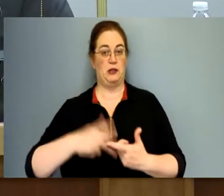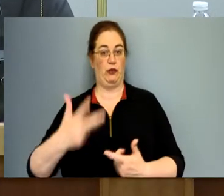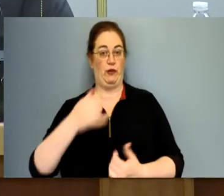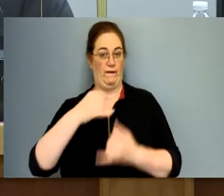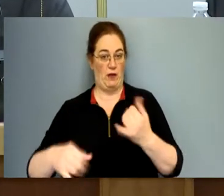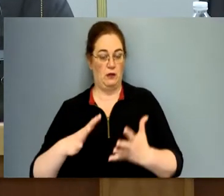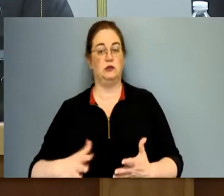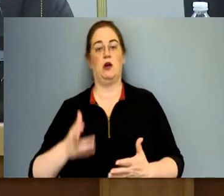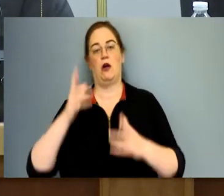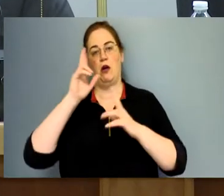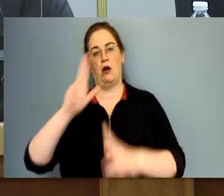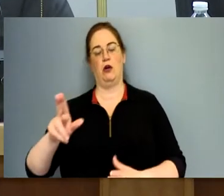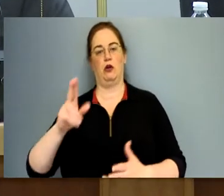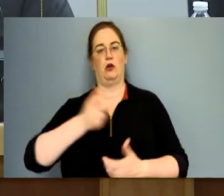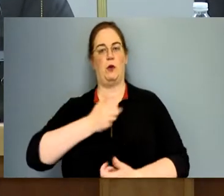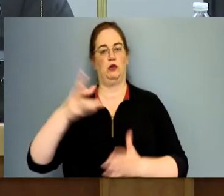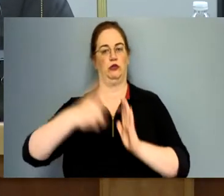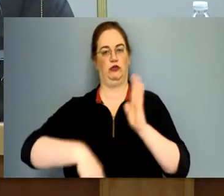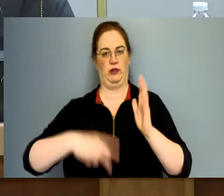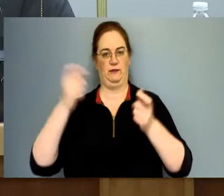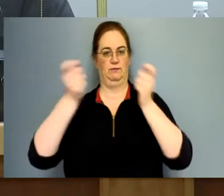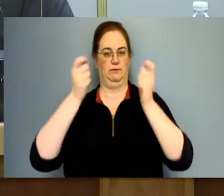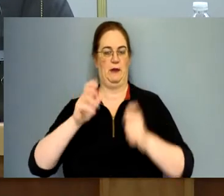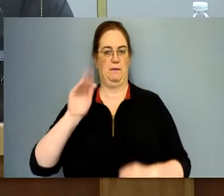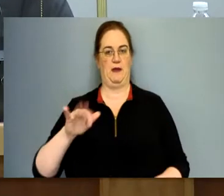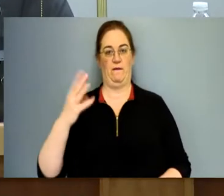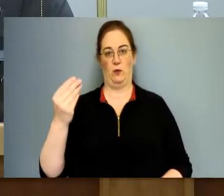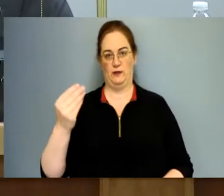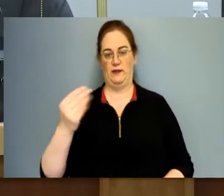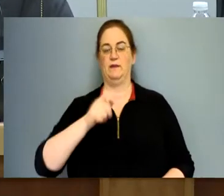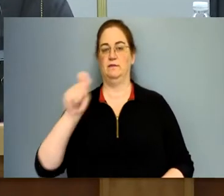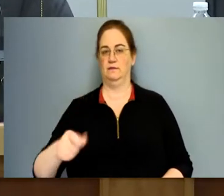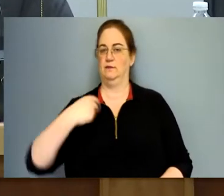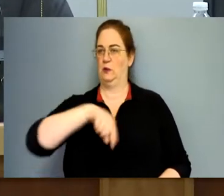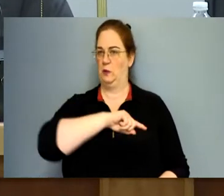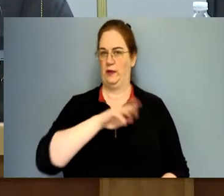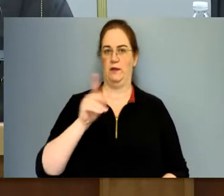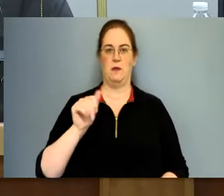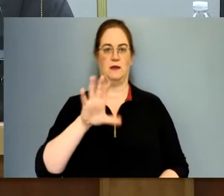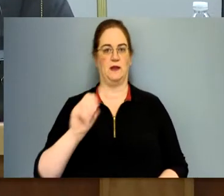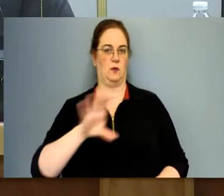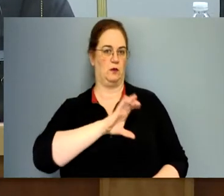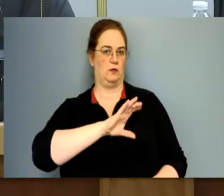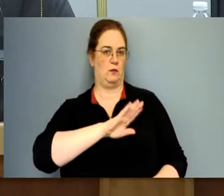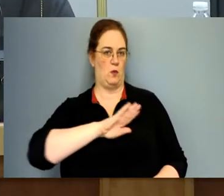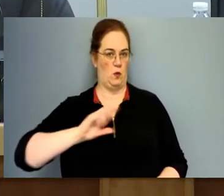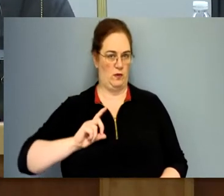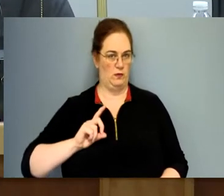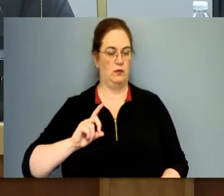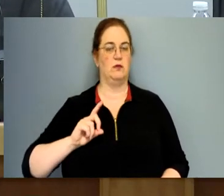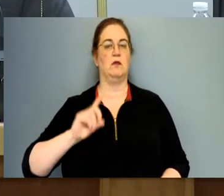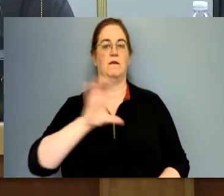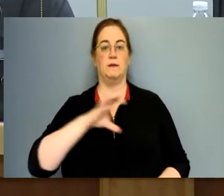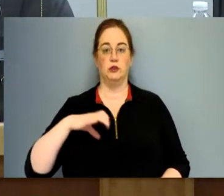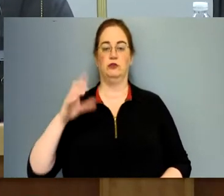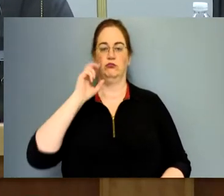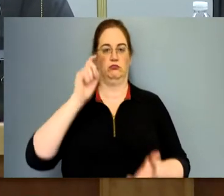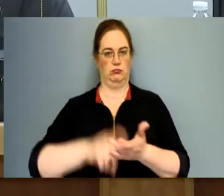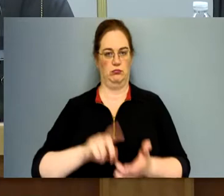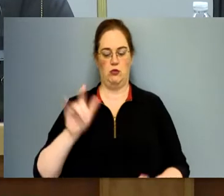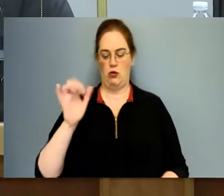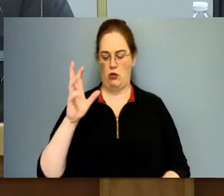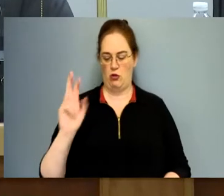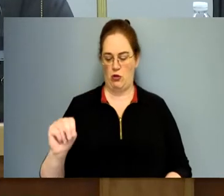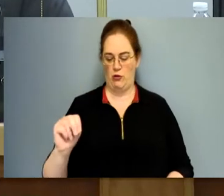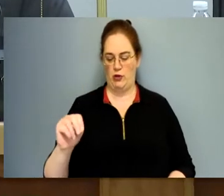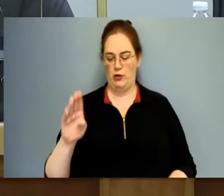honored at a poetry reading and celebration held May 14th, now therefore do we, the Bucks County Board of Commissioners, hereby recognize Lauren Burchell as